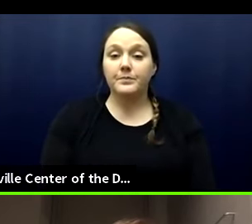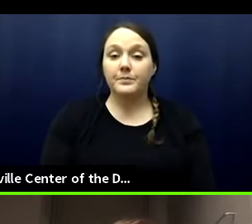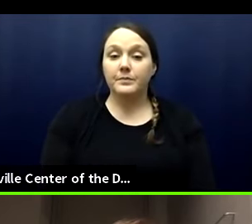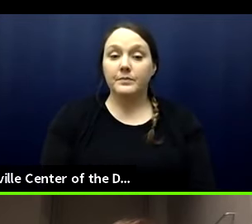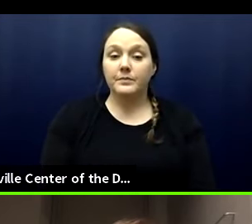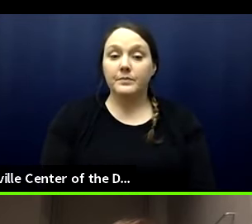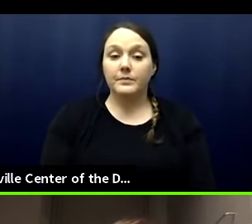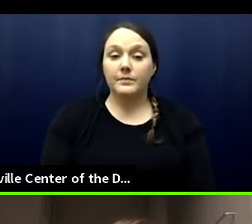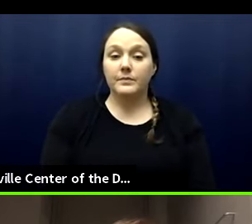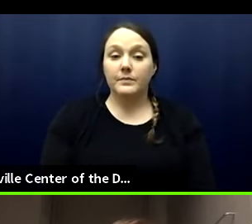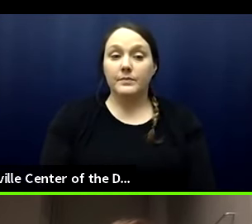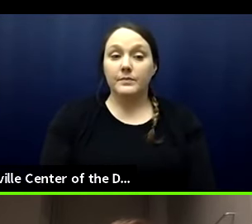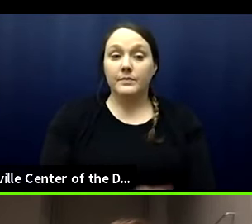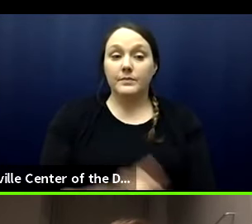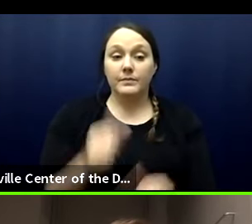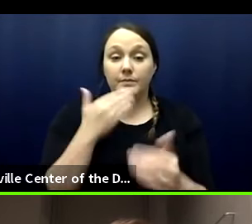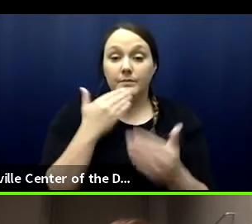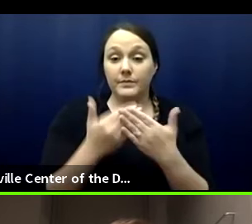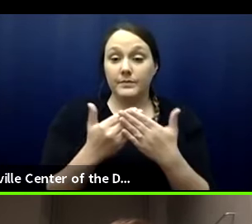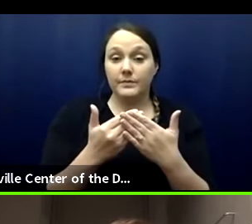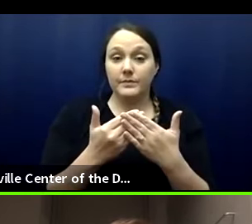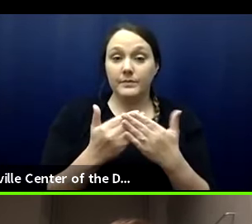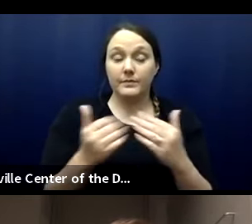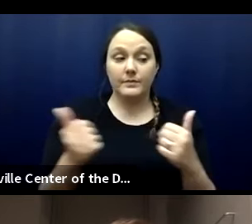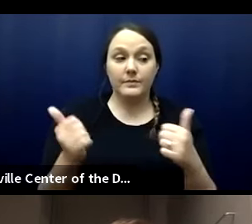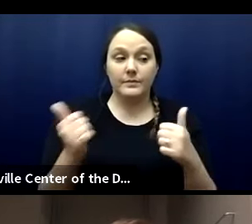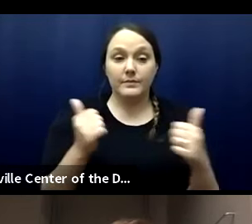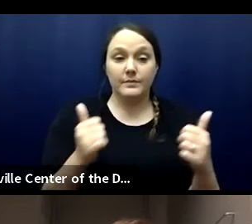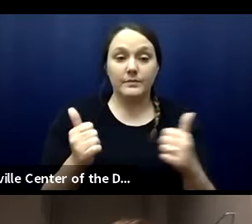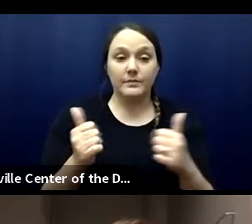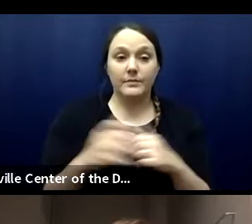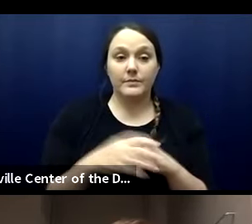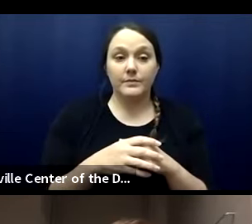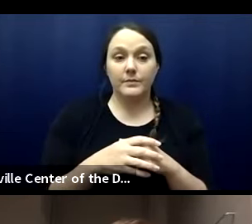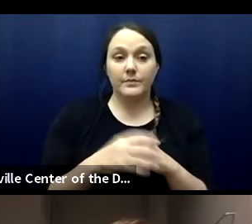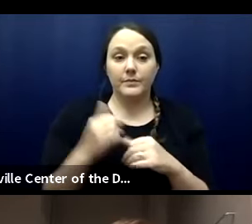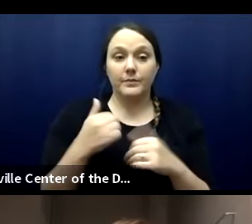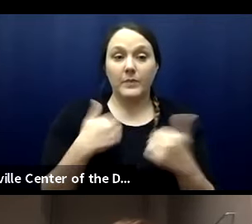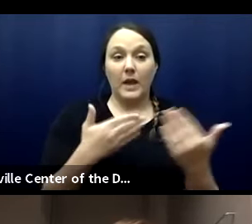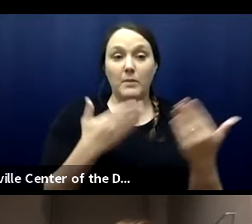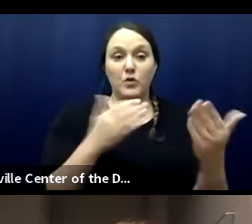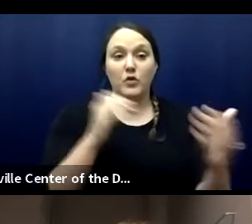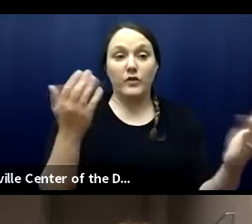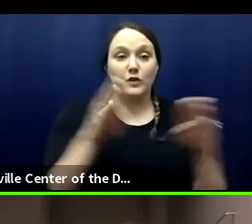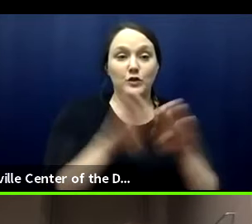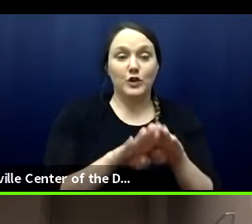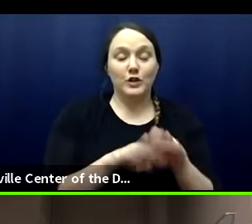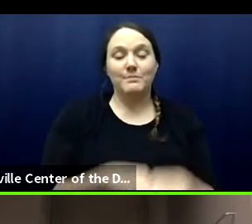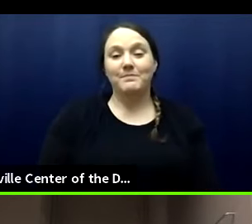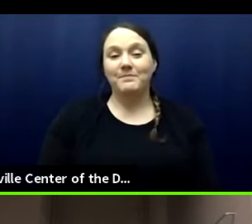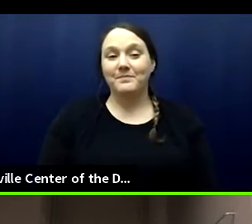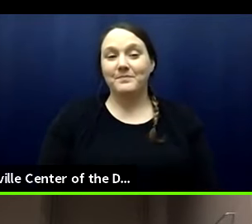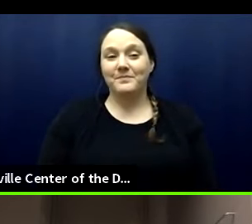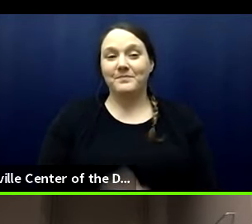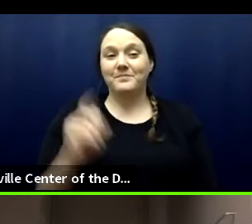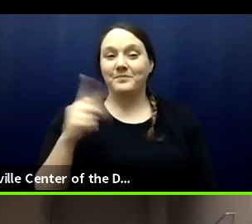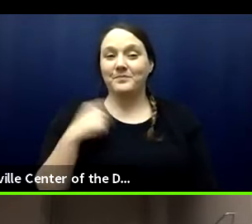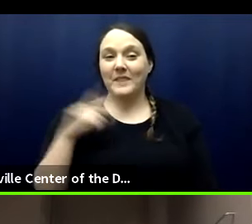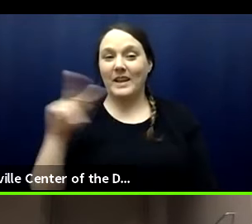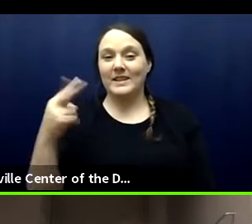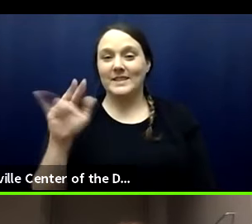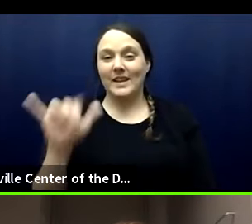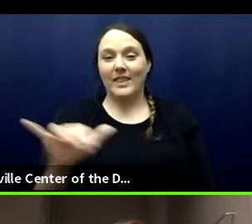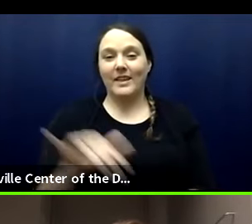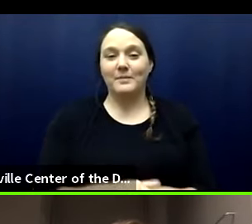We good? I move we adjourn. Okay, so I second that,